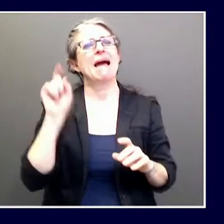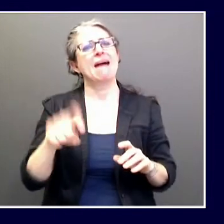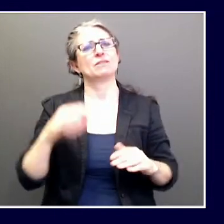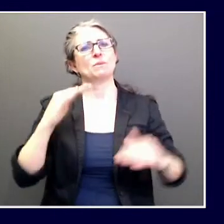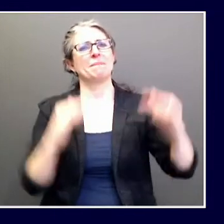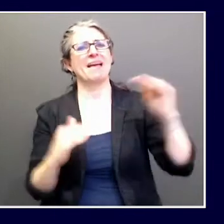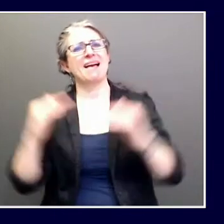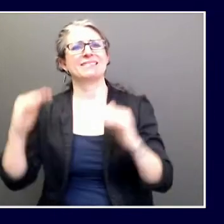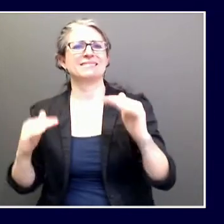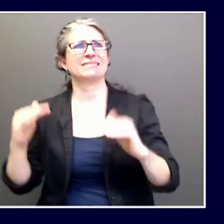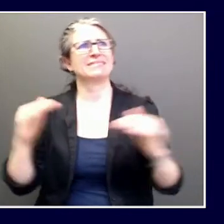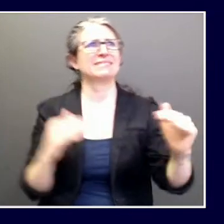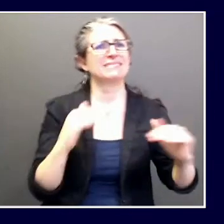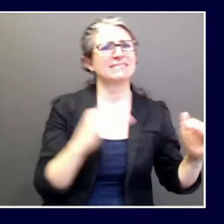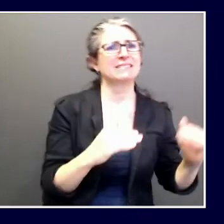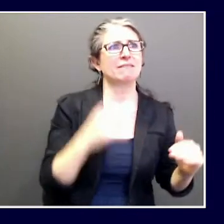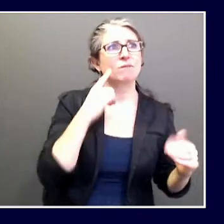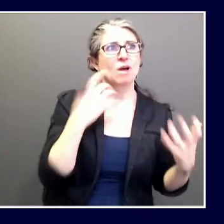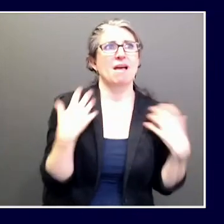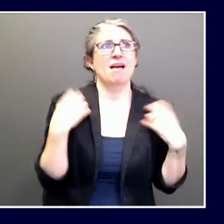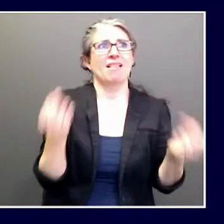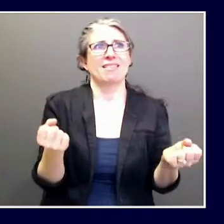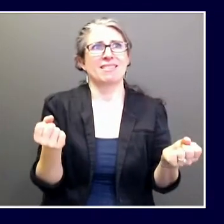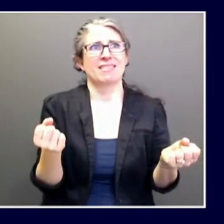as getting people vaccinated.